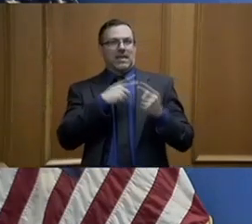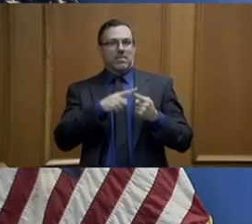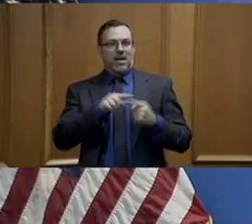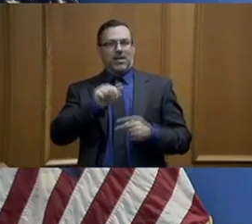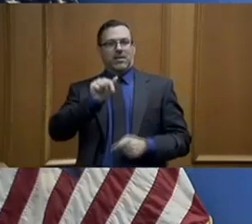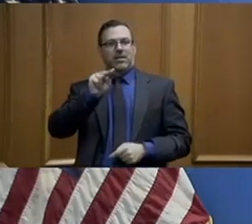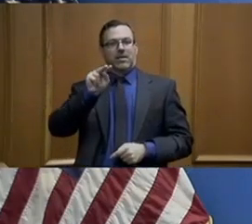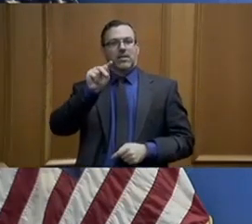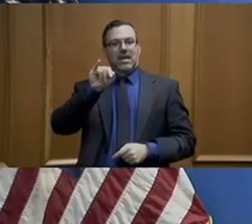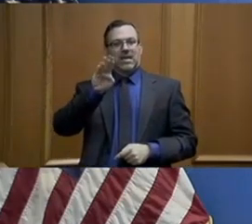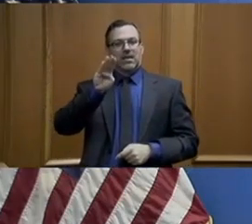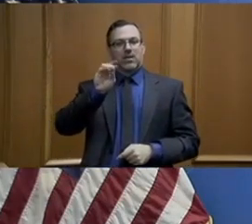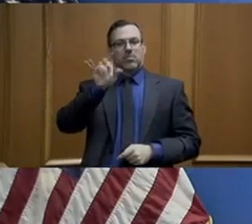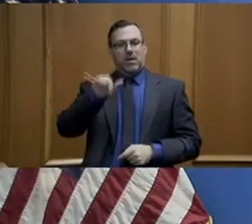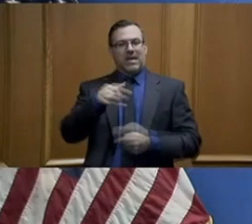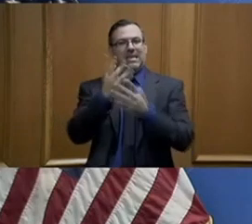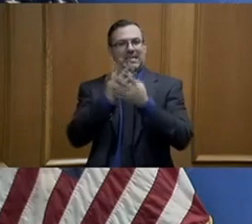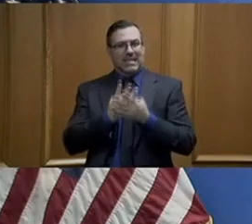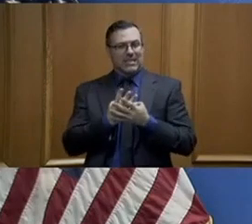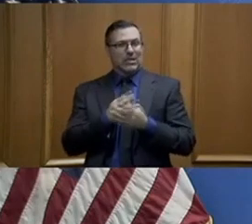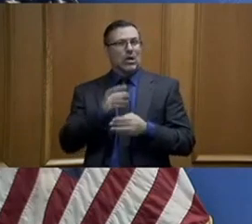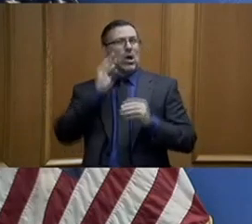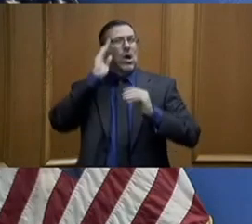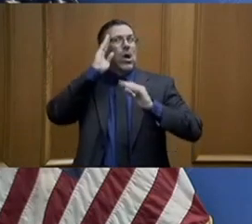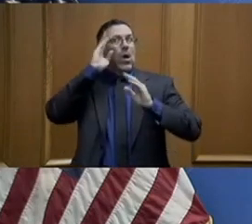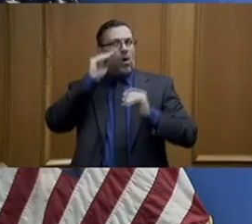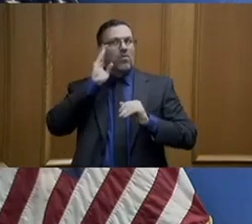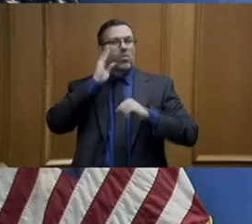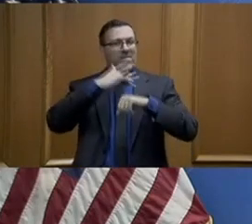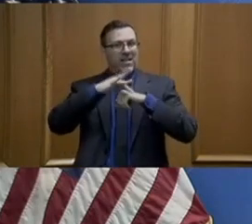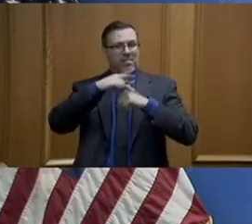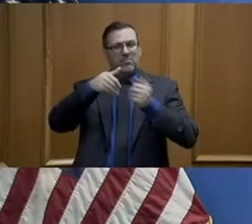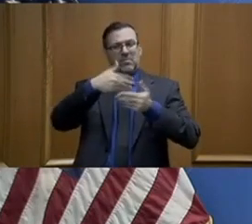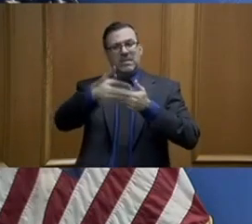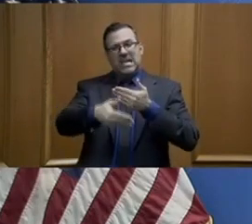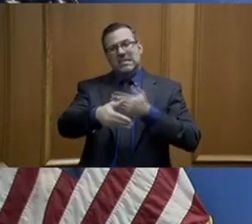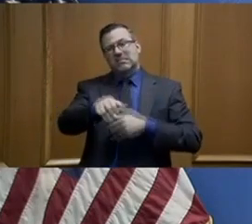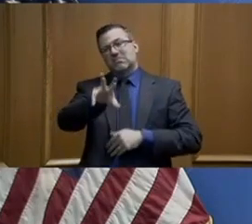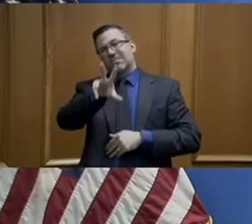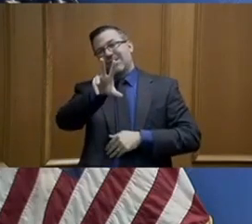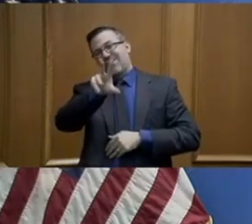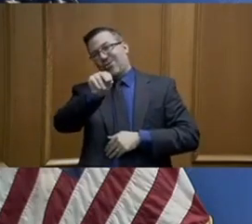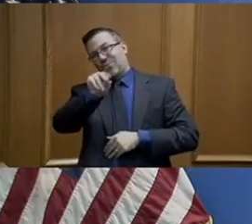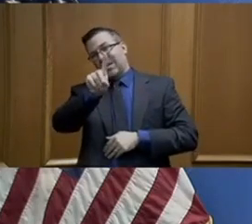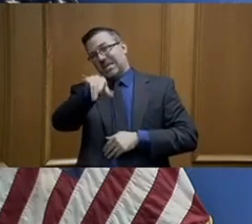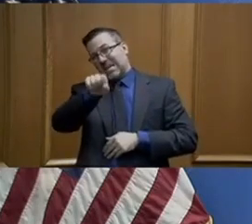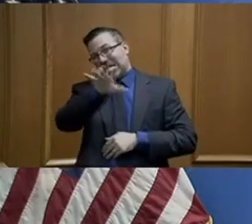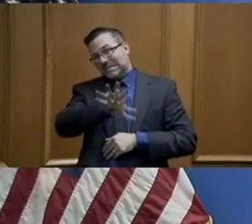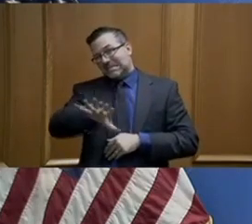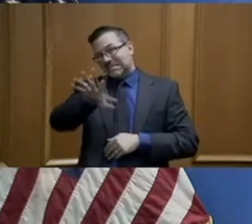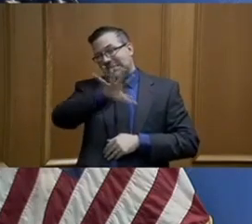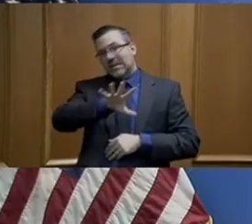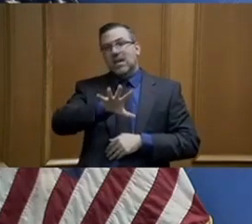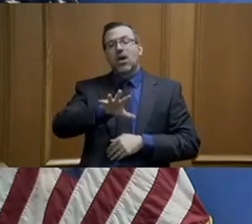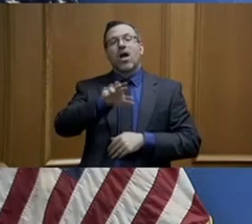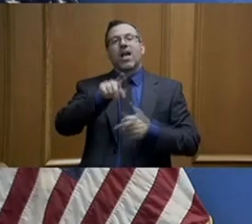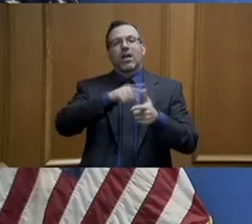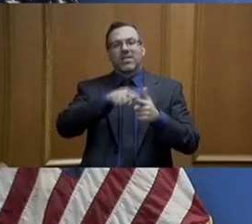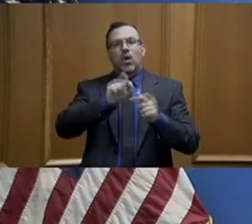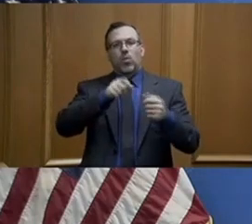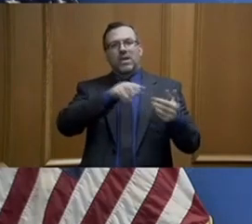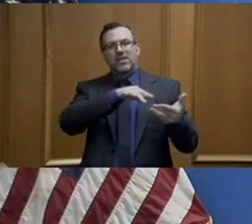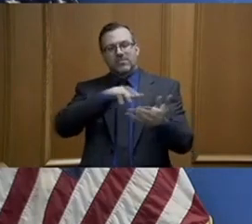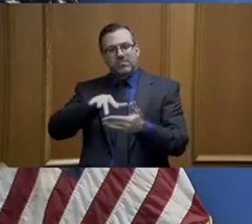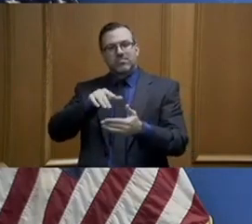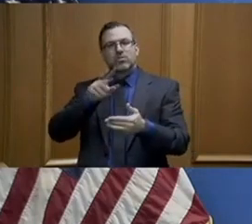coming online in the next 30 days or so, because we believe that will be able to tell us about past infection. The swabs that